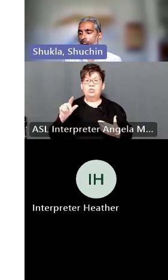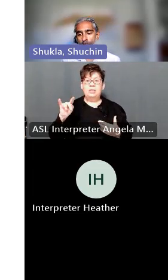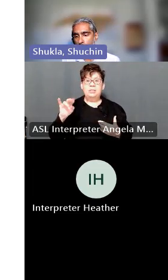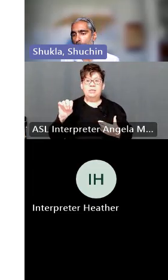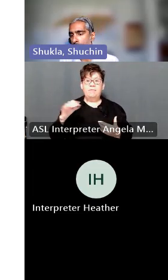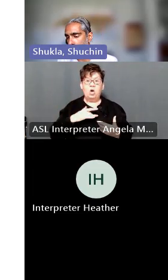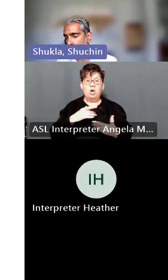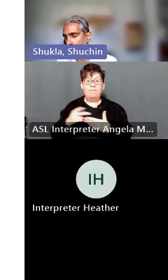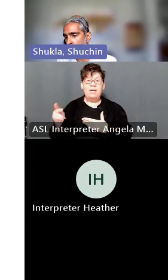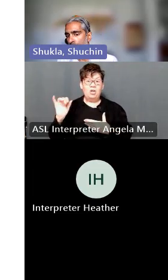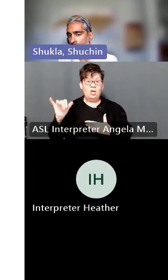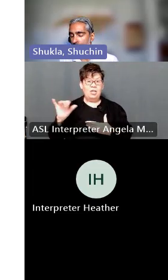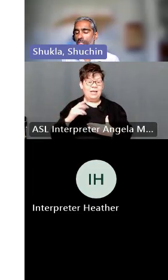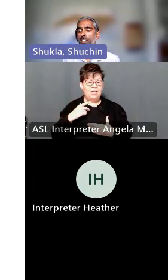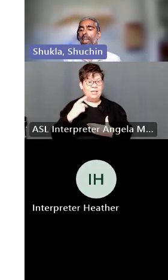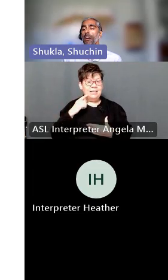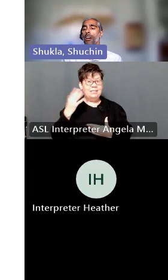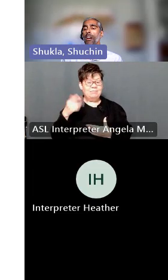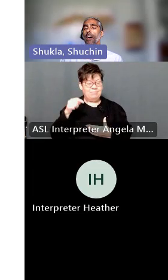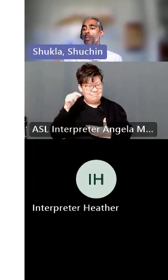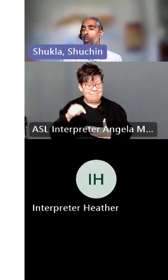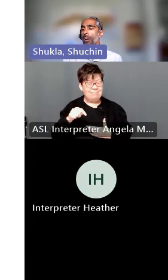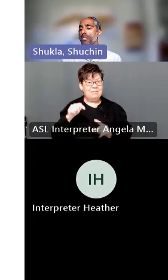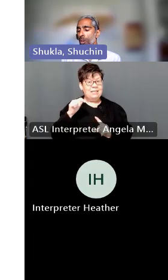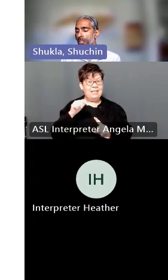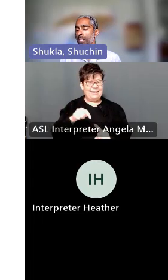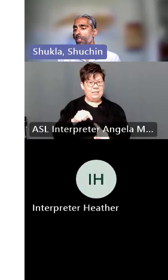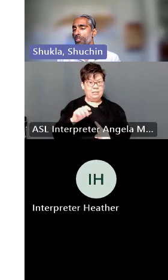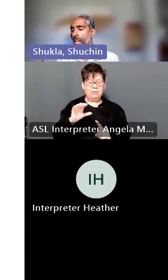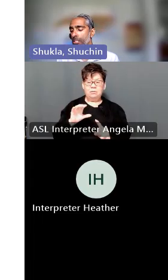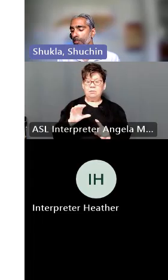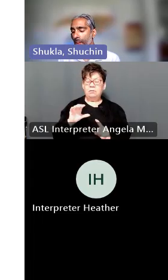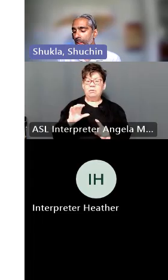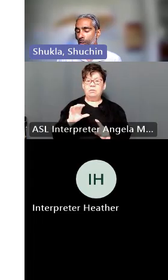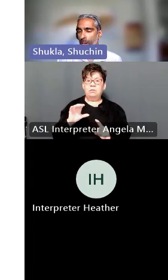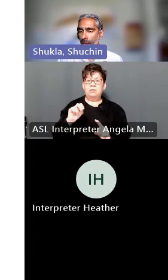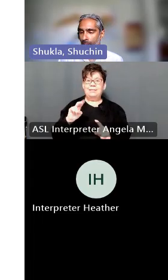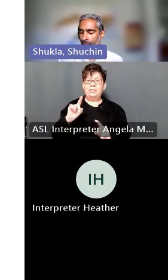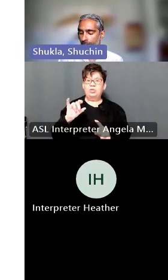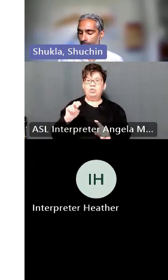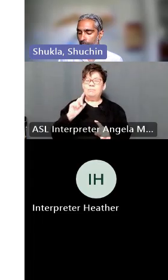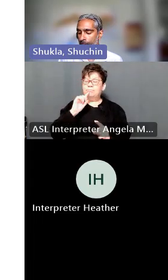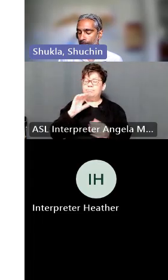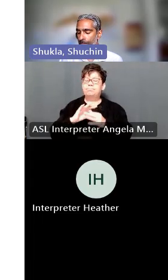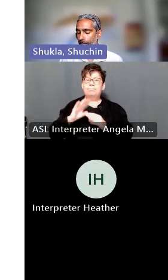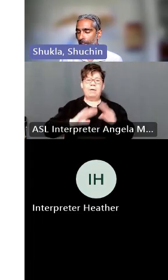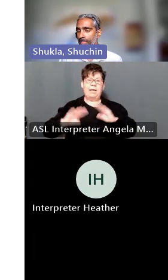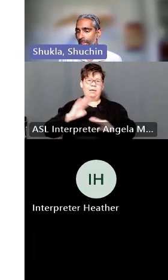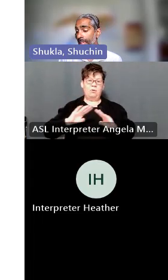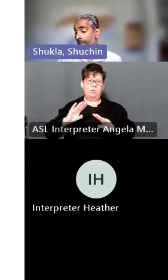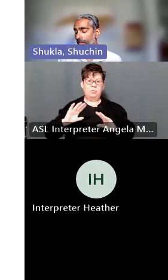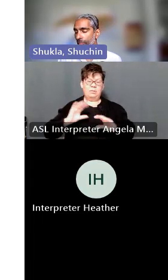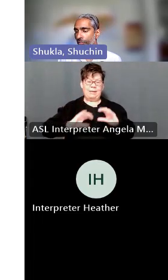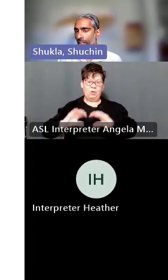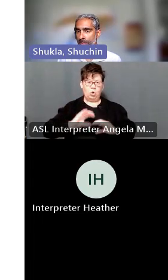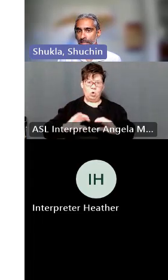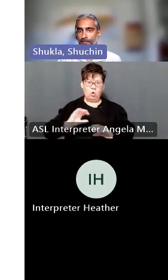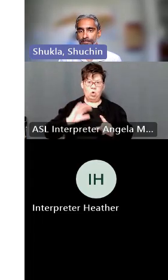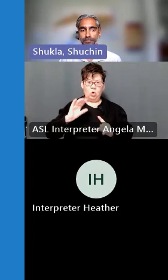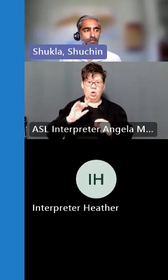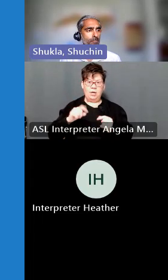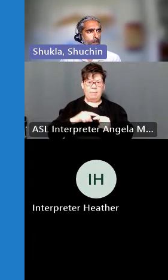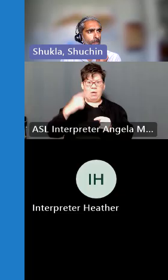this is biomedical condition that works closely with changes in behavior and thinking